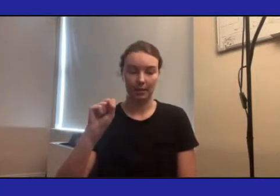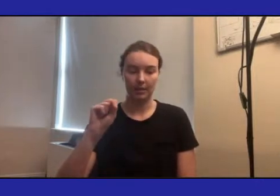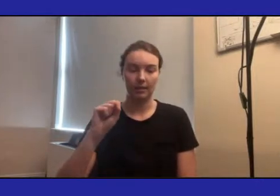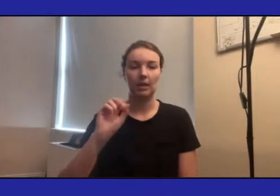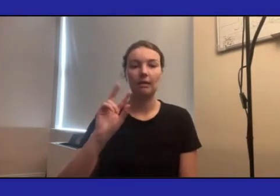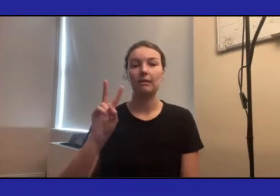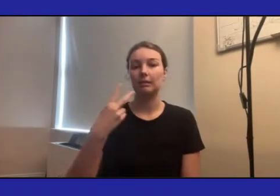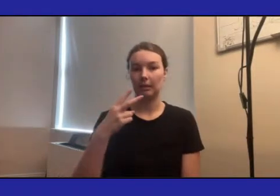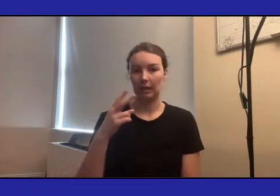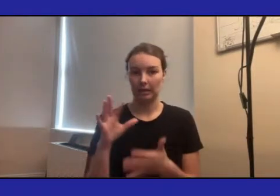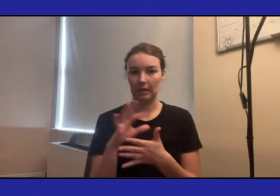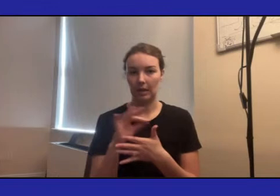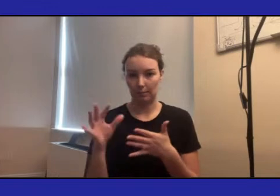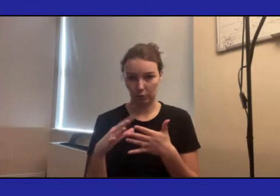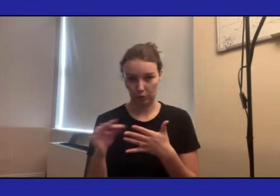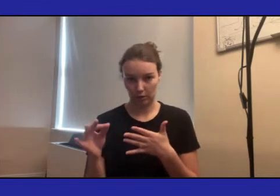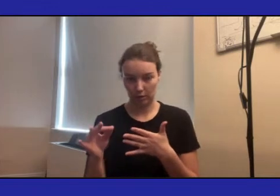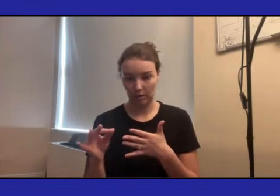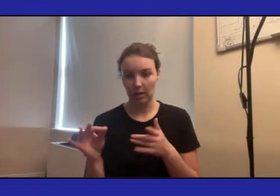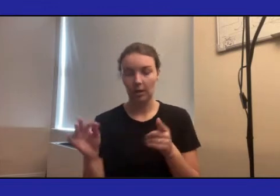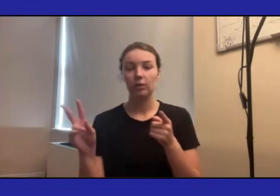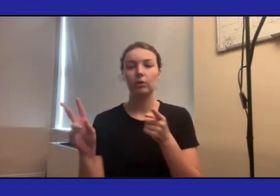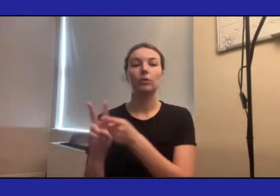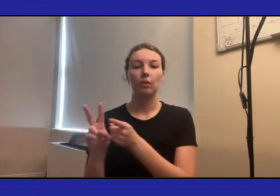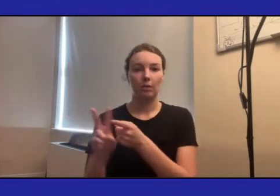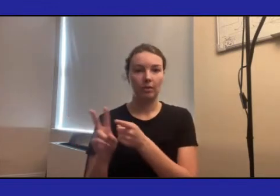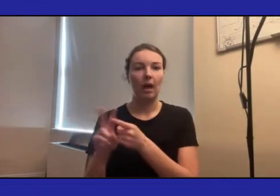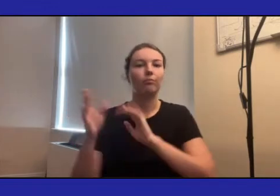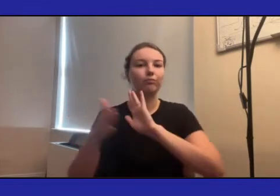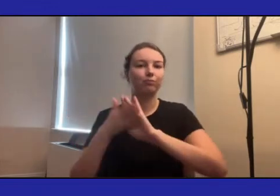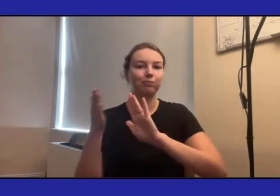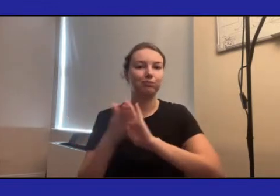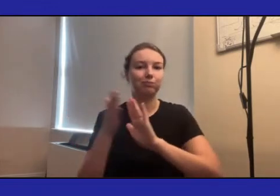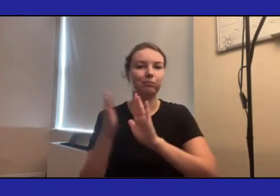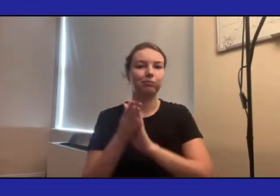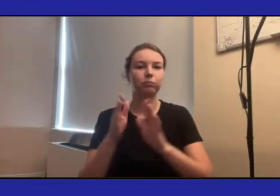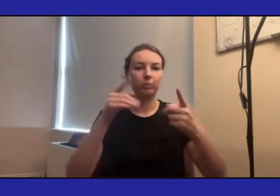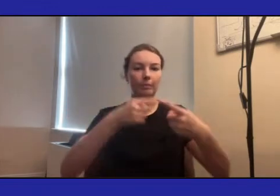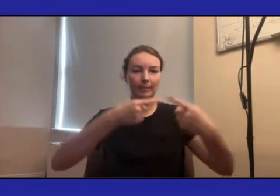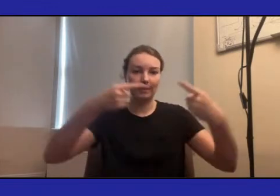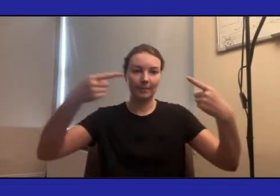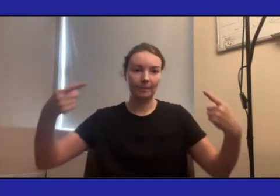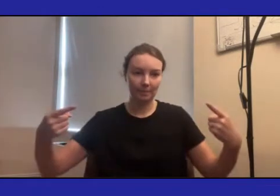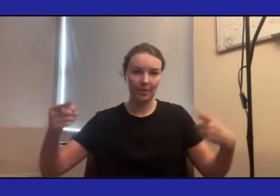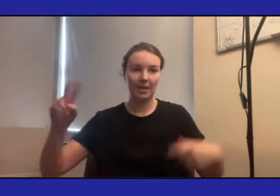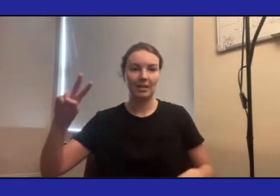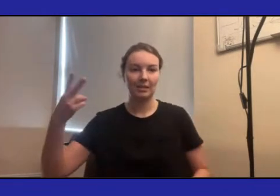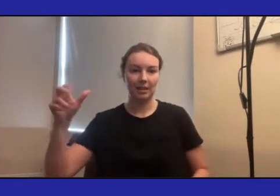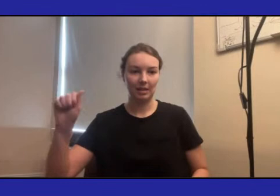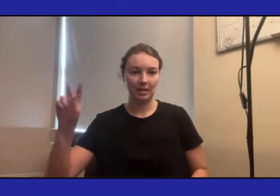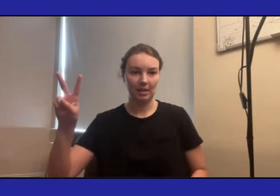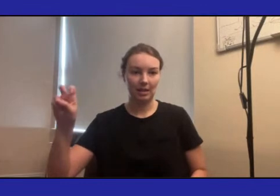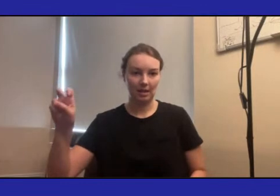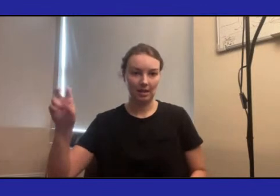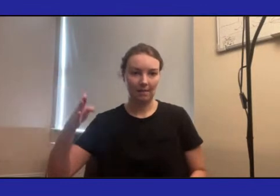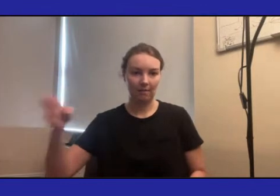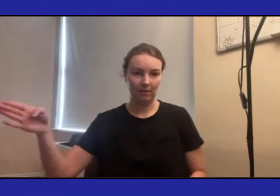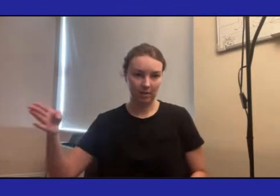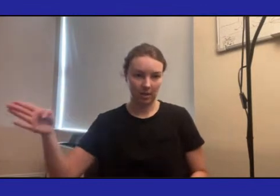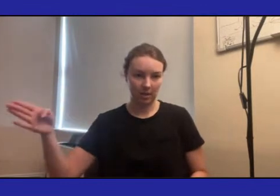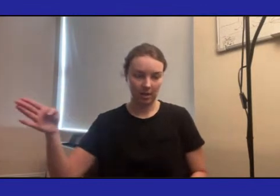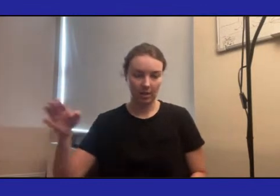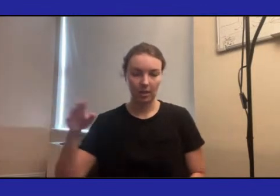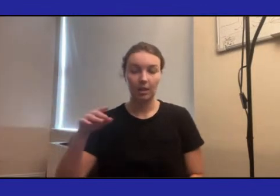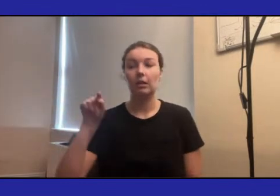operate at the exact opposite side of the hospital, the Second Avenue side, and Tasty Picks will run